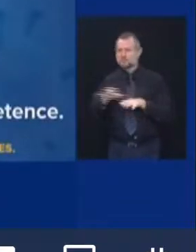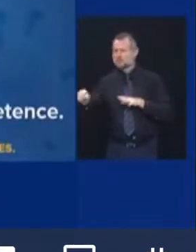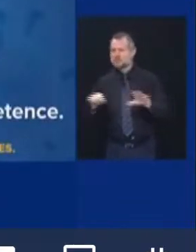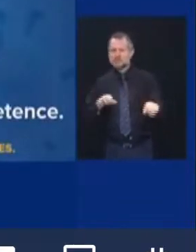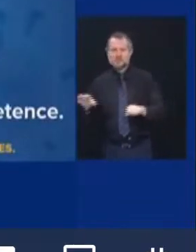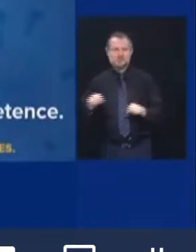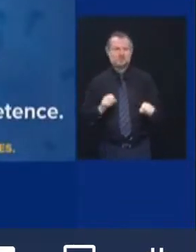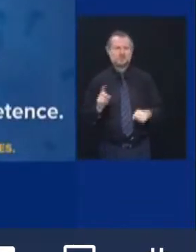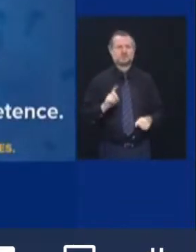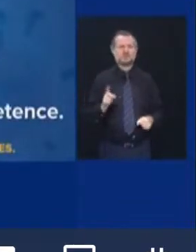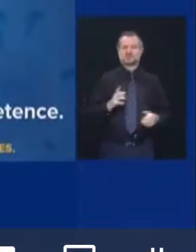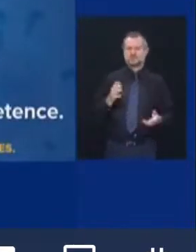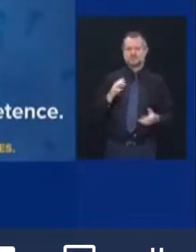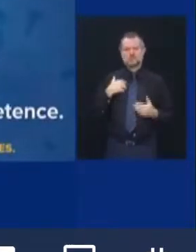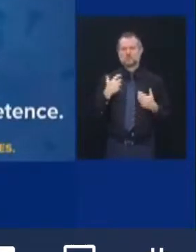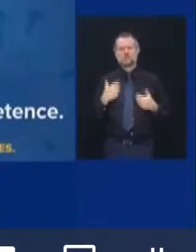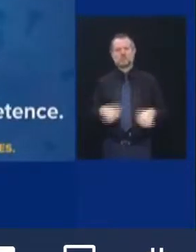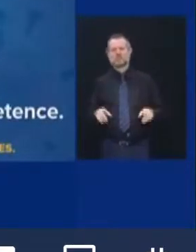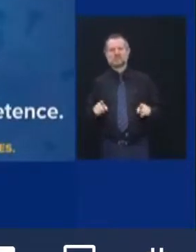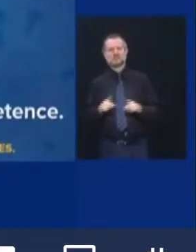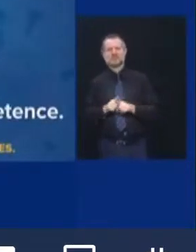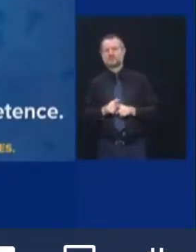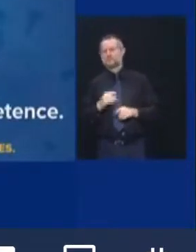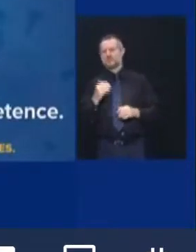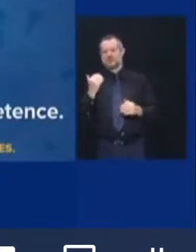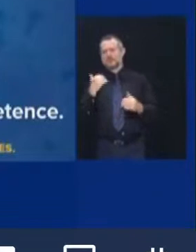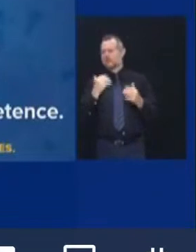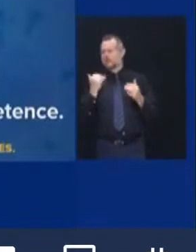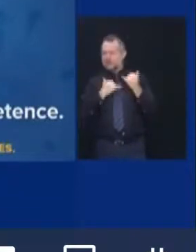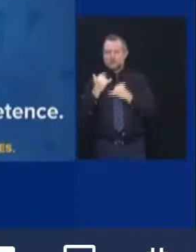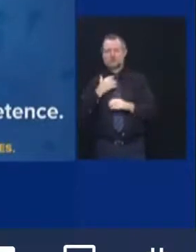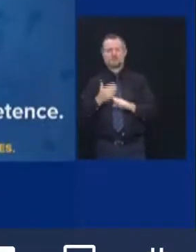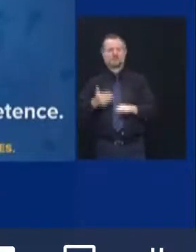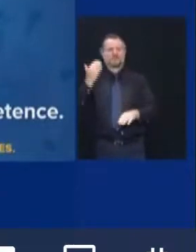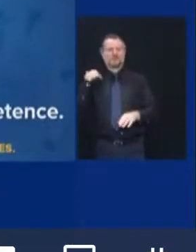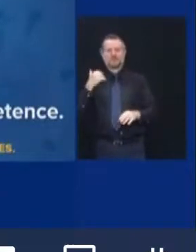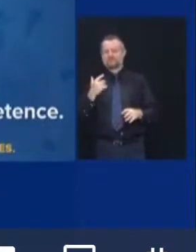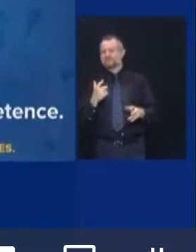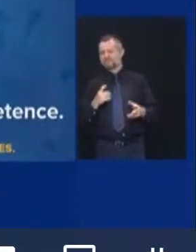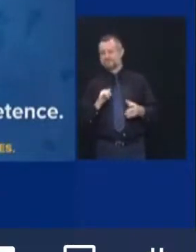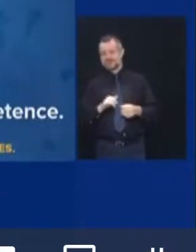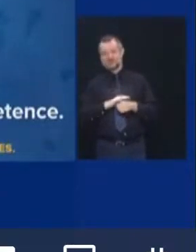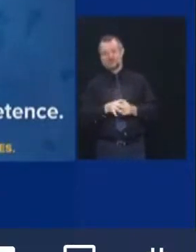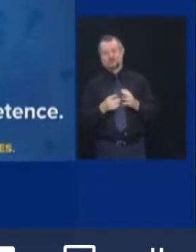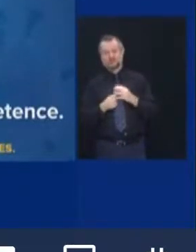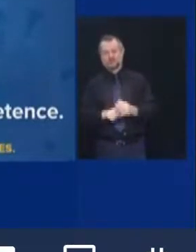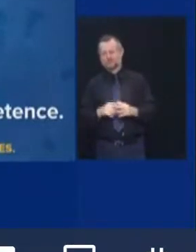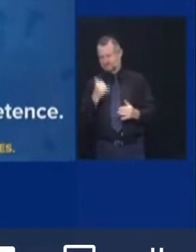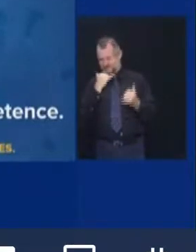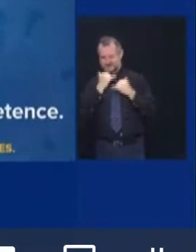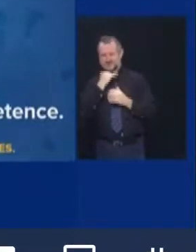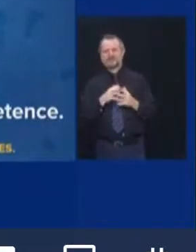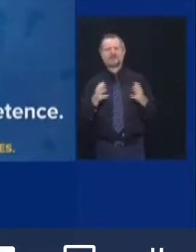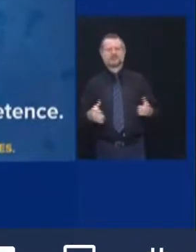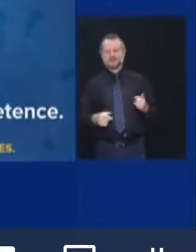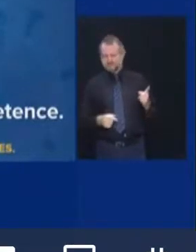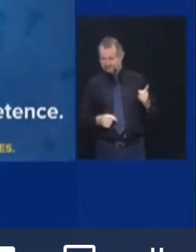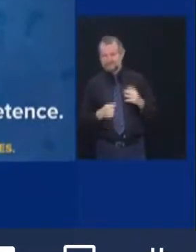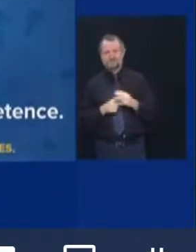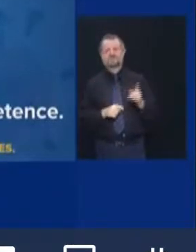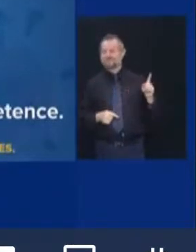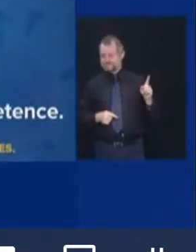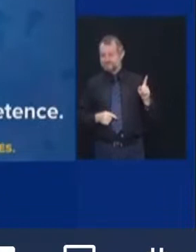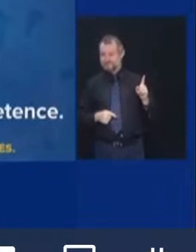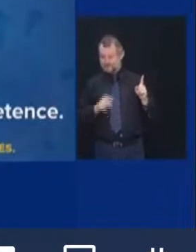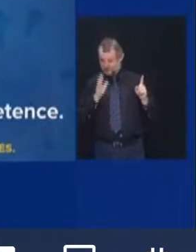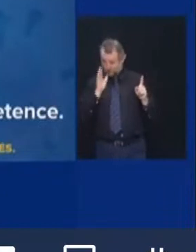the same incompetent mistakes you made at the beginning of COVID. To give you an idea of how the scale of